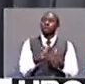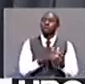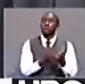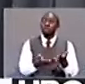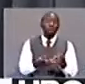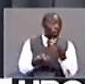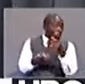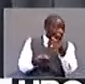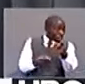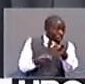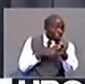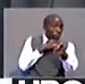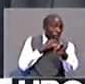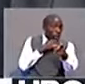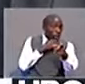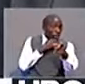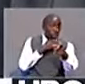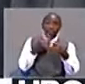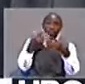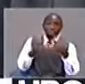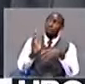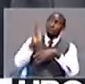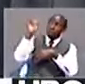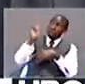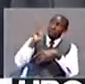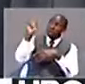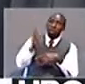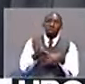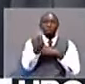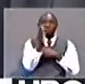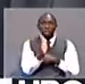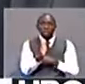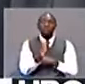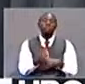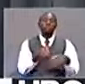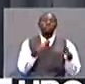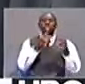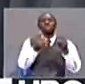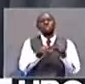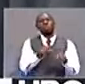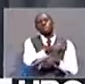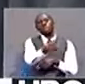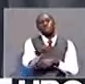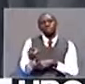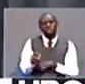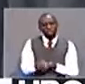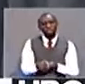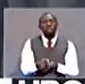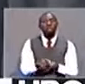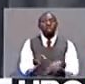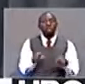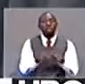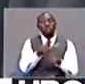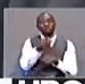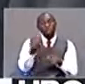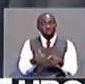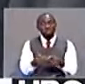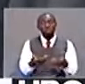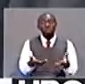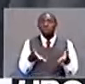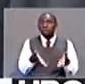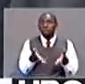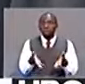way, he was a man who was a preacher of the word of God. And this goes to all of us and all of us who are mourning. Revelation